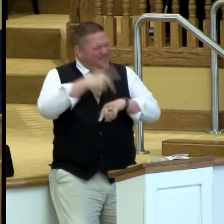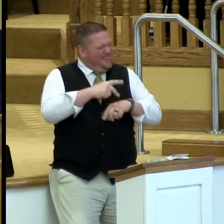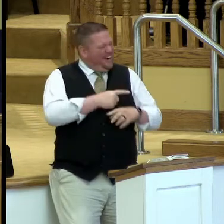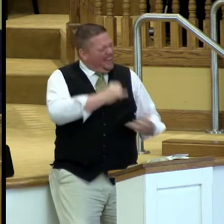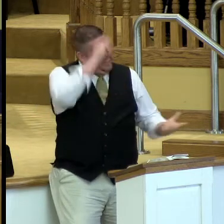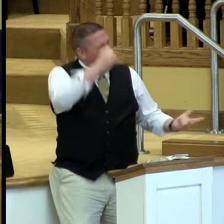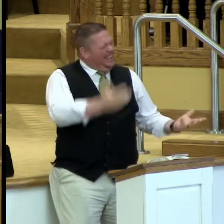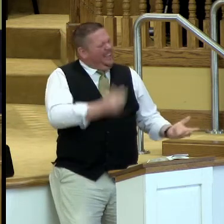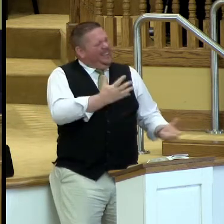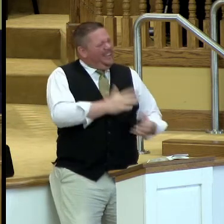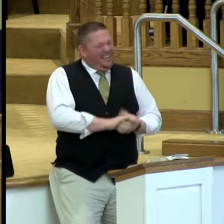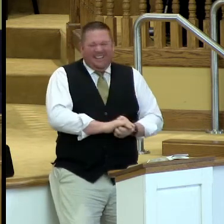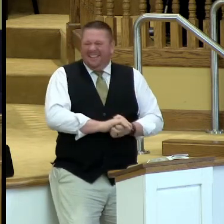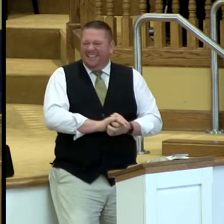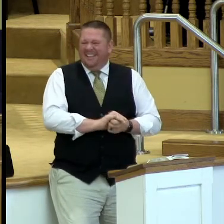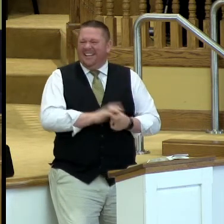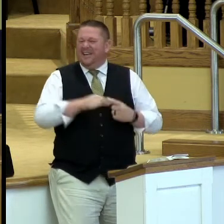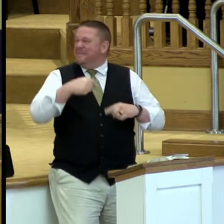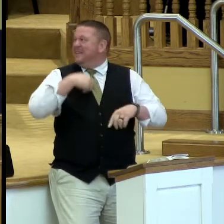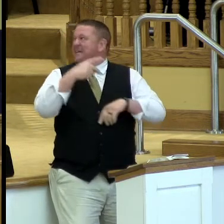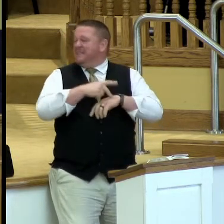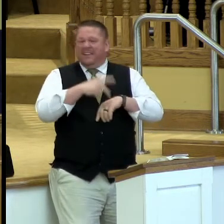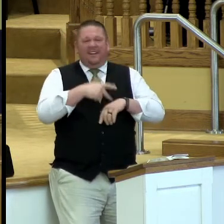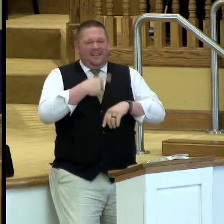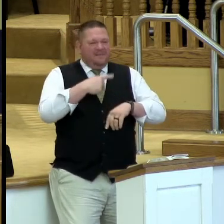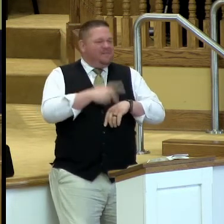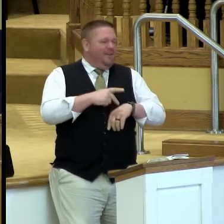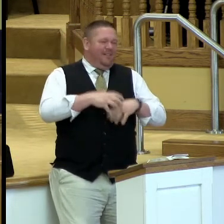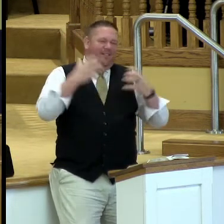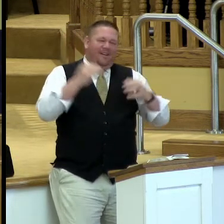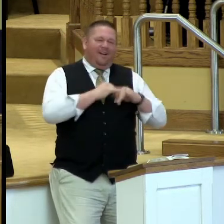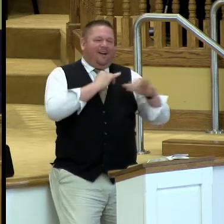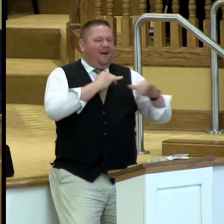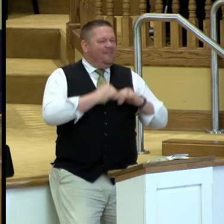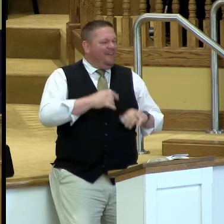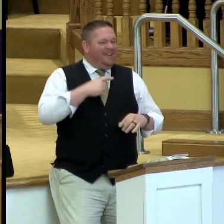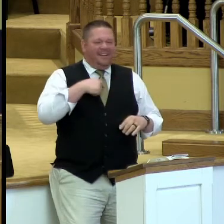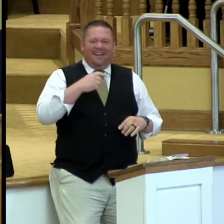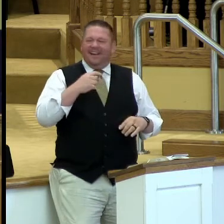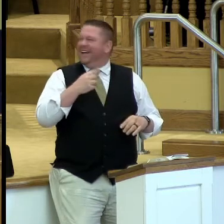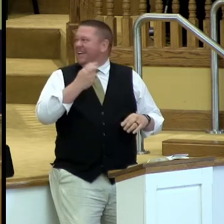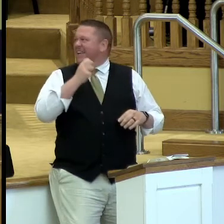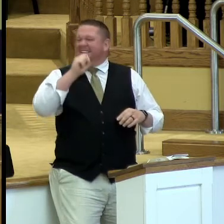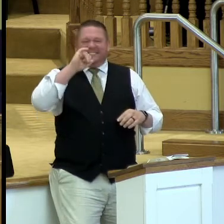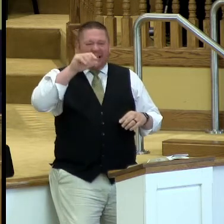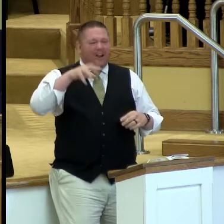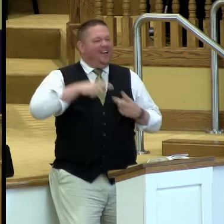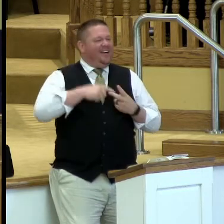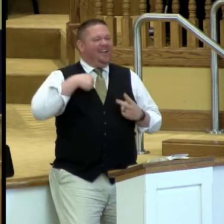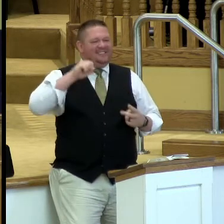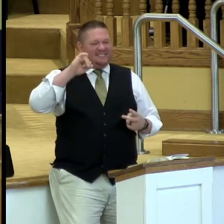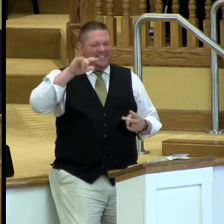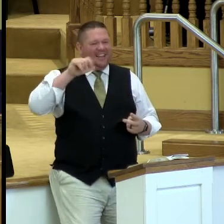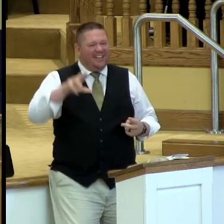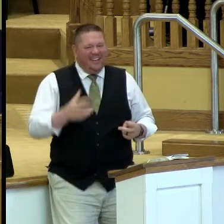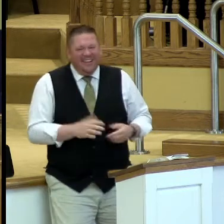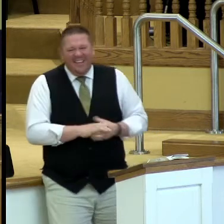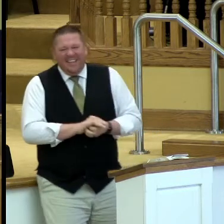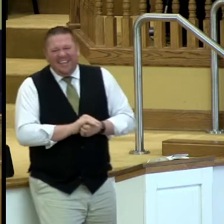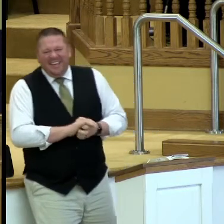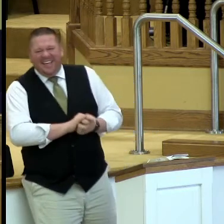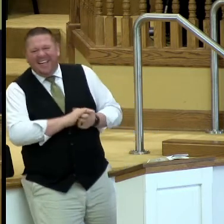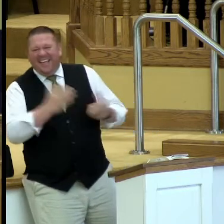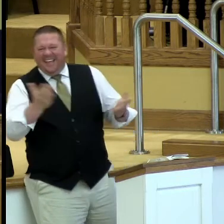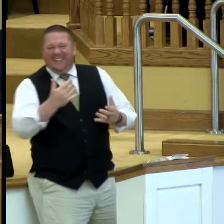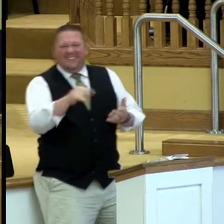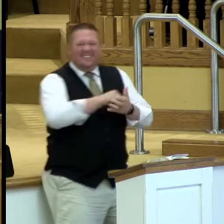Peter, you're an idiot. But me and Peter got a lot in common, right? He was a sailor, I was a sailor. If